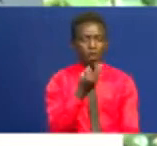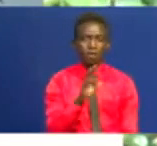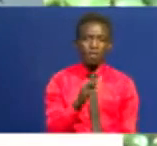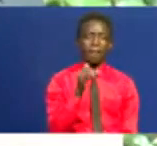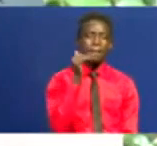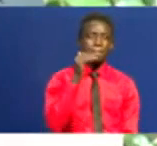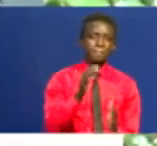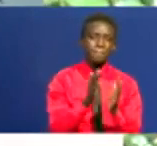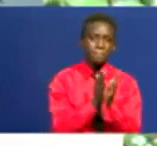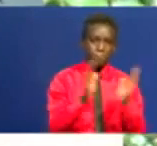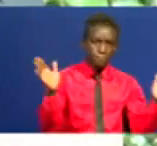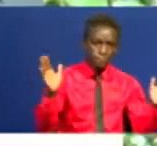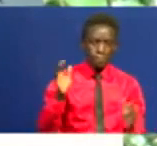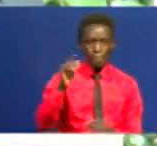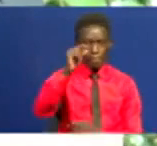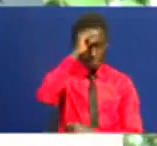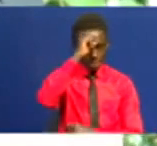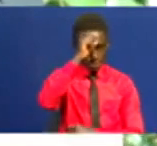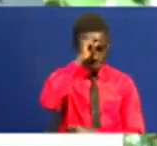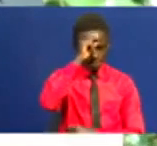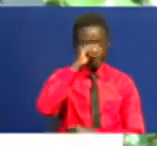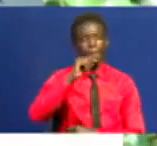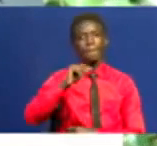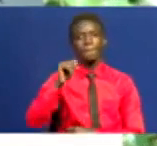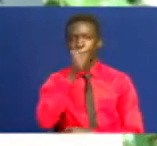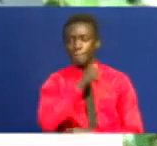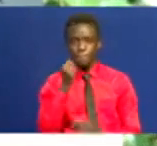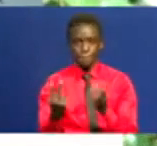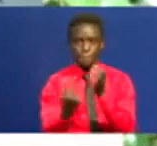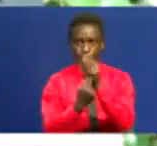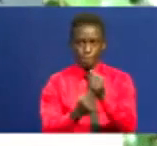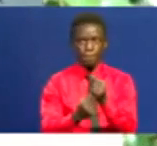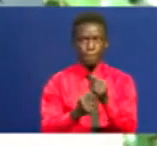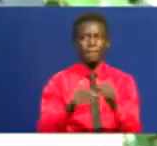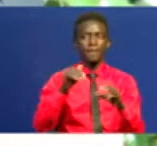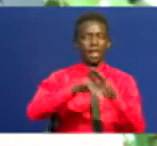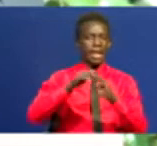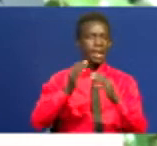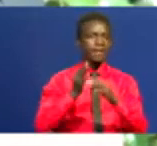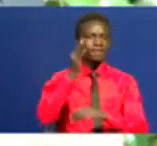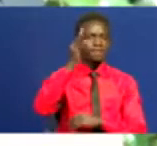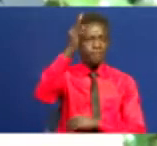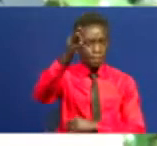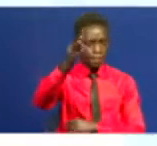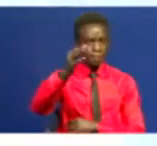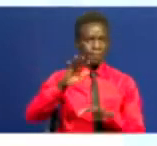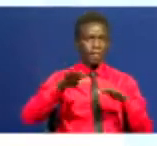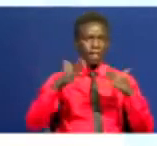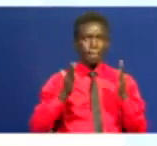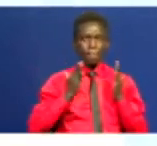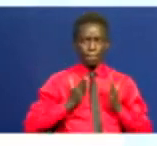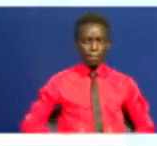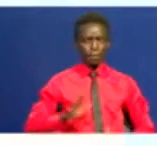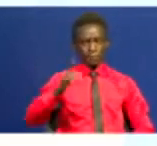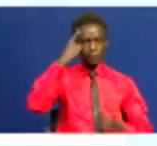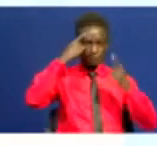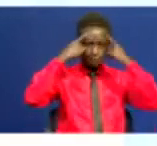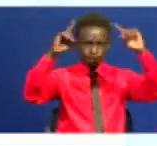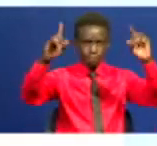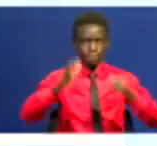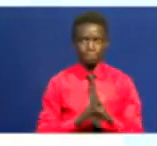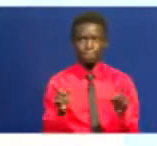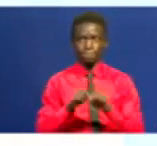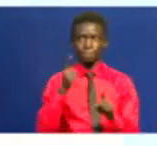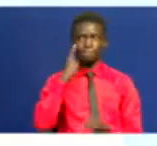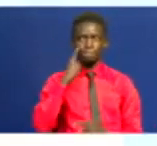achieving goals that would otherwise be near impossible if pursued individually. The containerized green